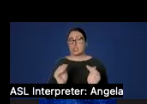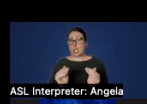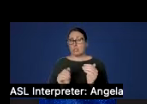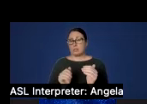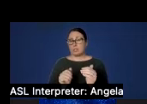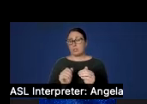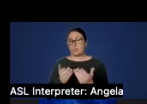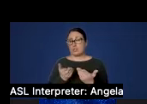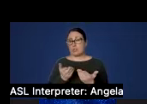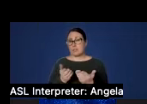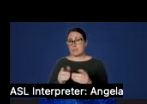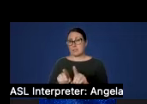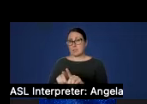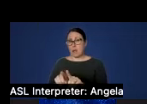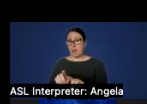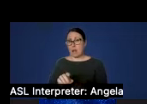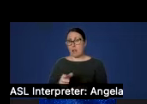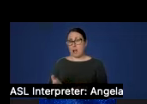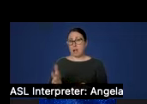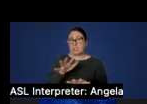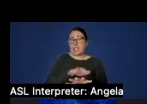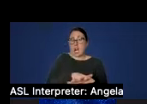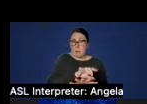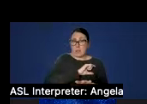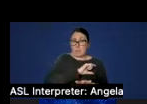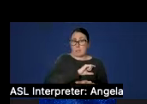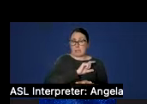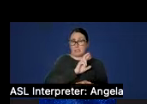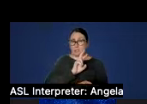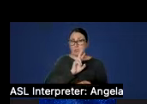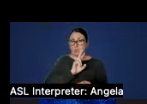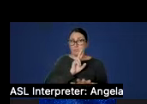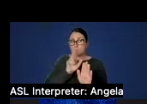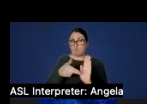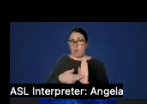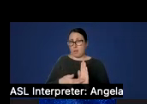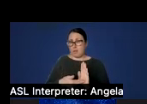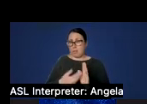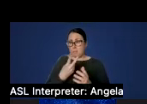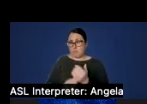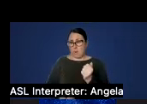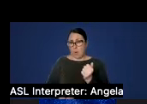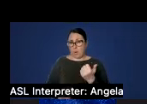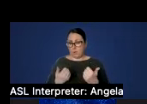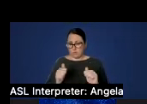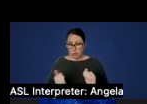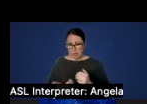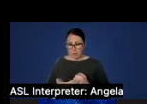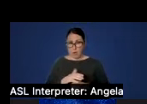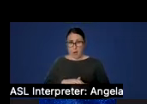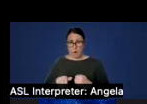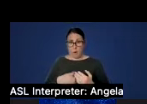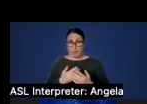of their police role. So I was just thinking of like, when they're trying to cover all these different spots, but then it's